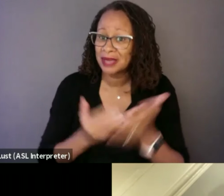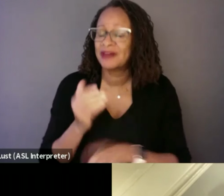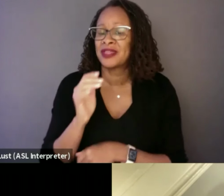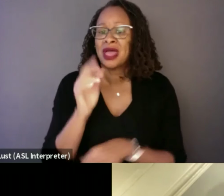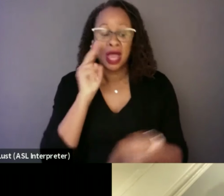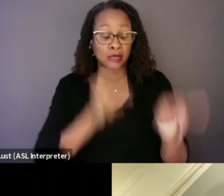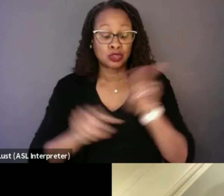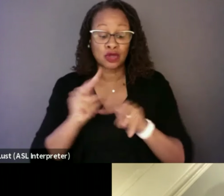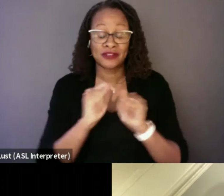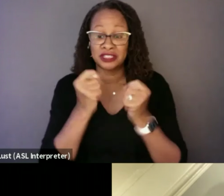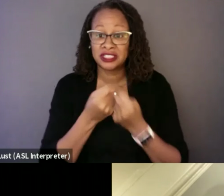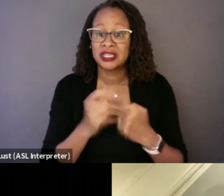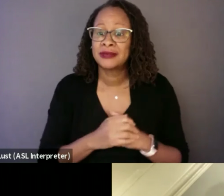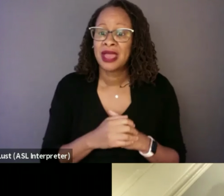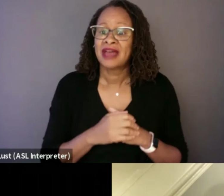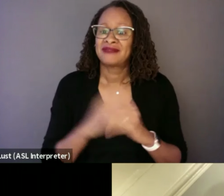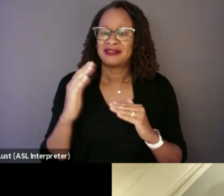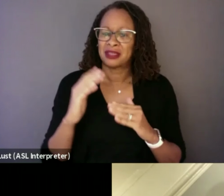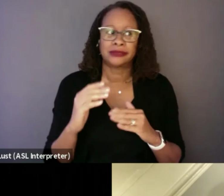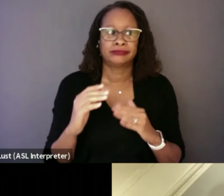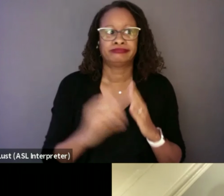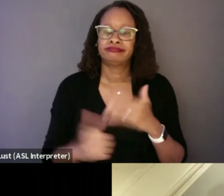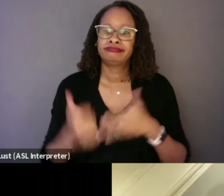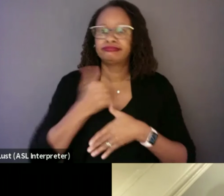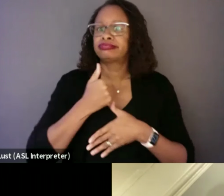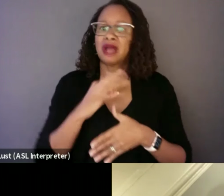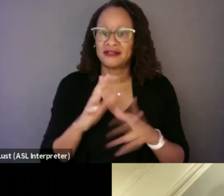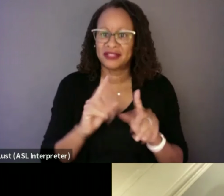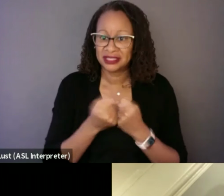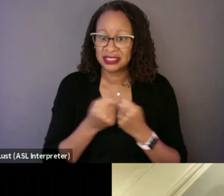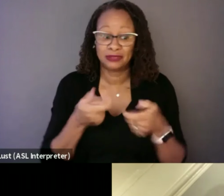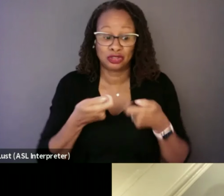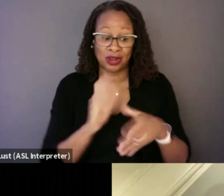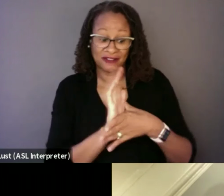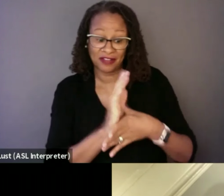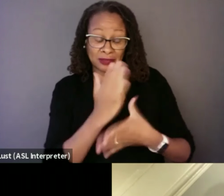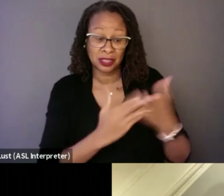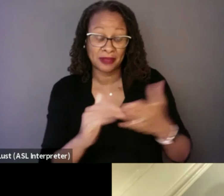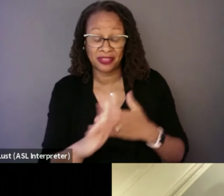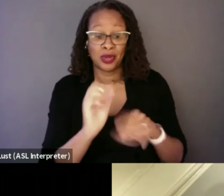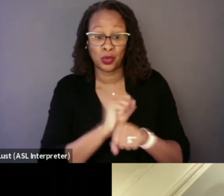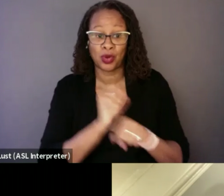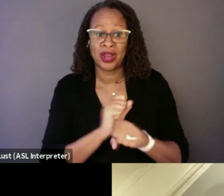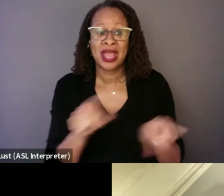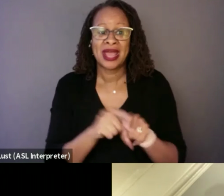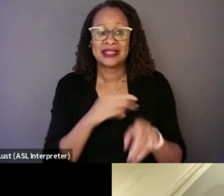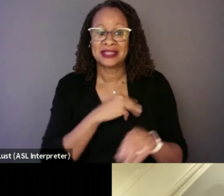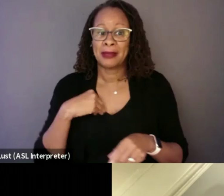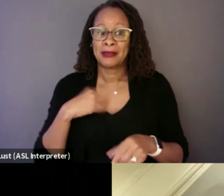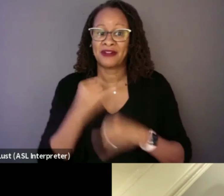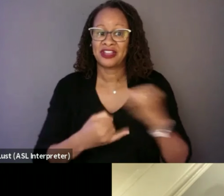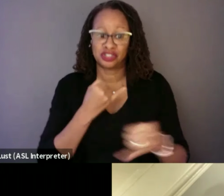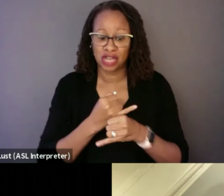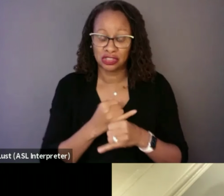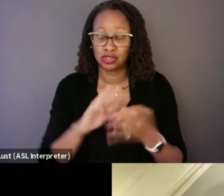head of mission to see if we could film some of their work. As a member of the international community, I felt that would be